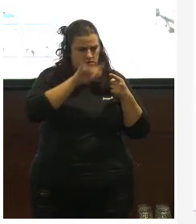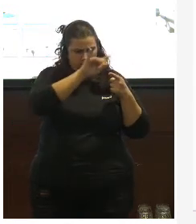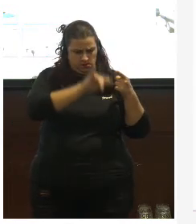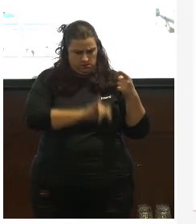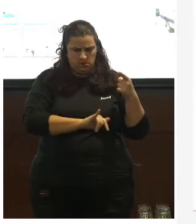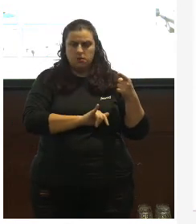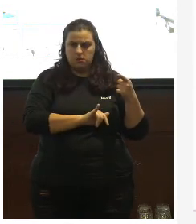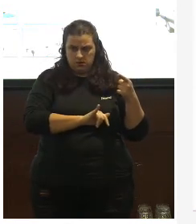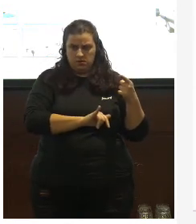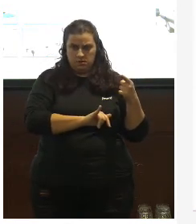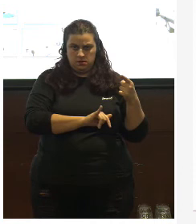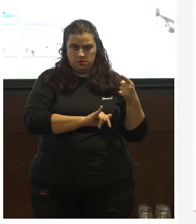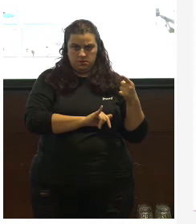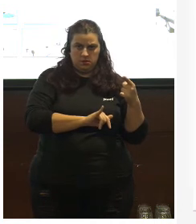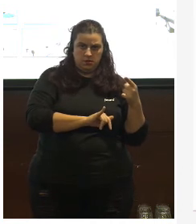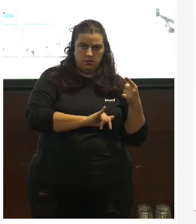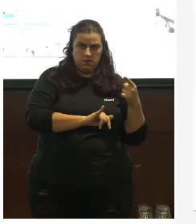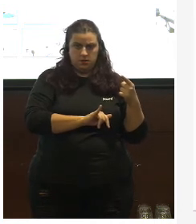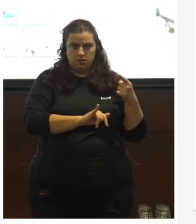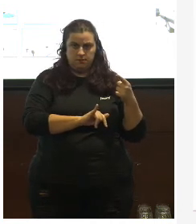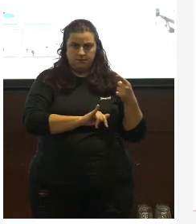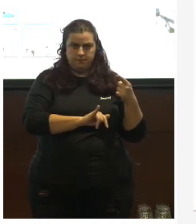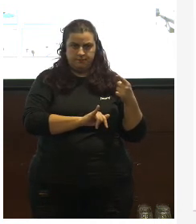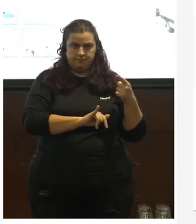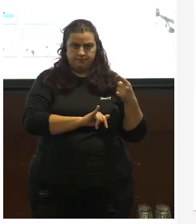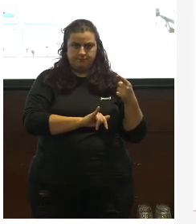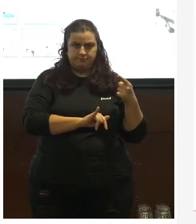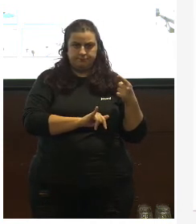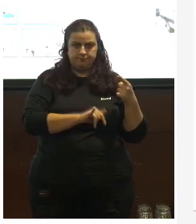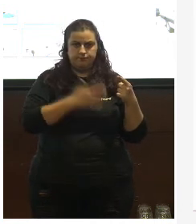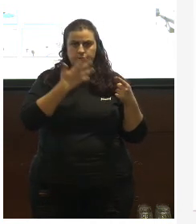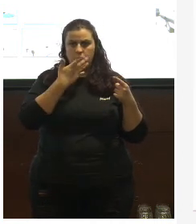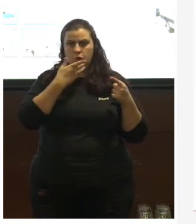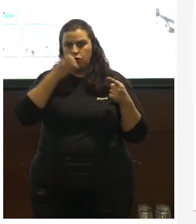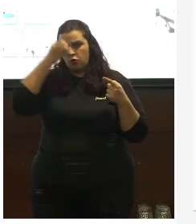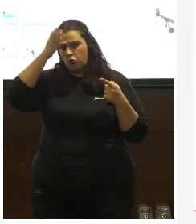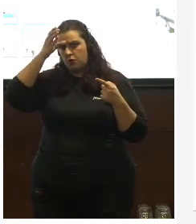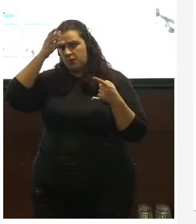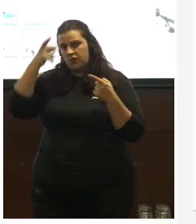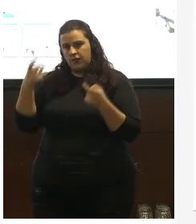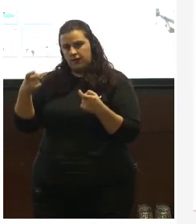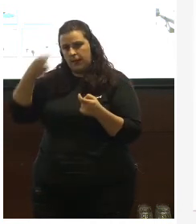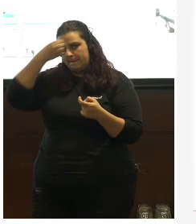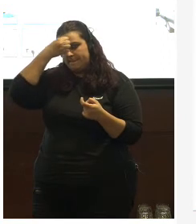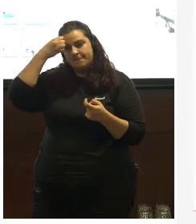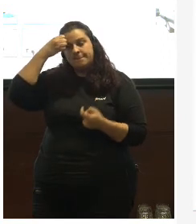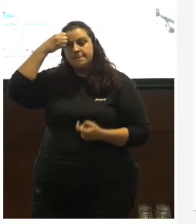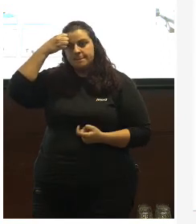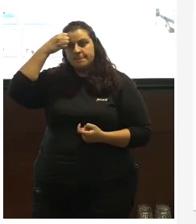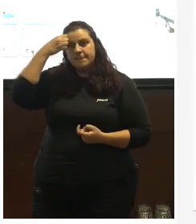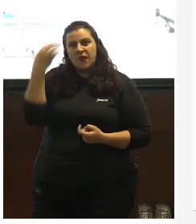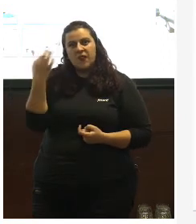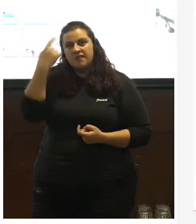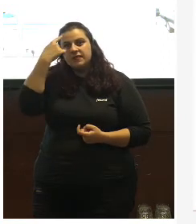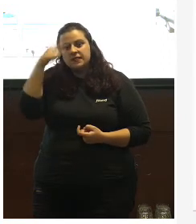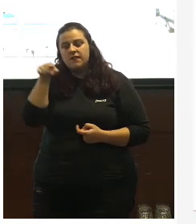day the questions and the needs of our customers, and